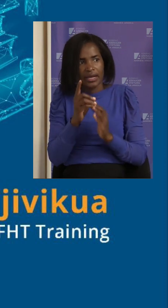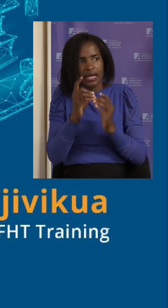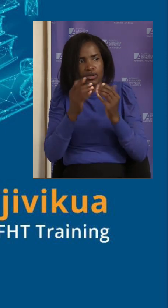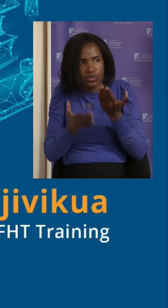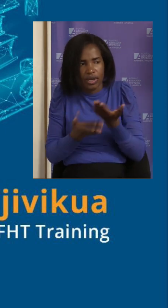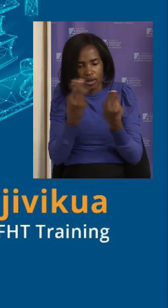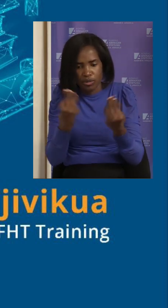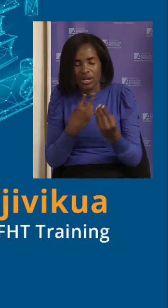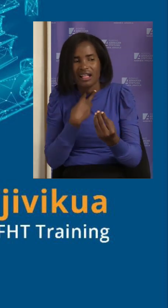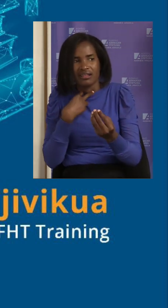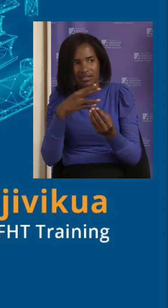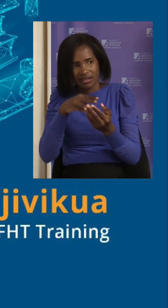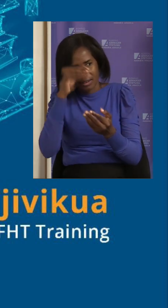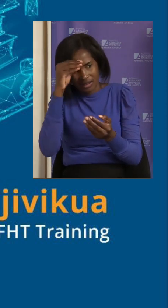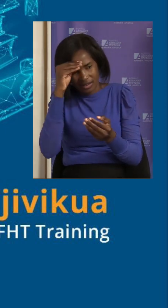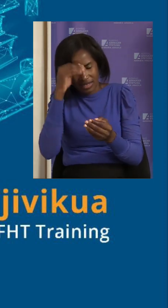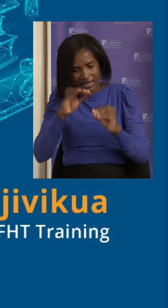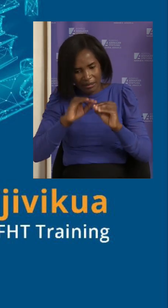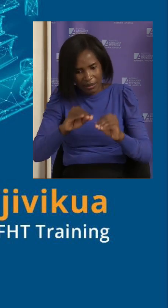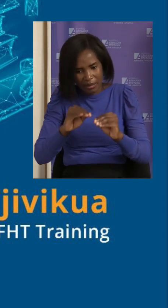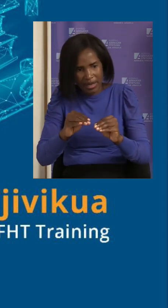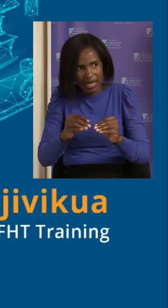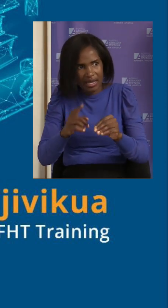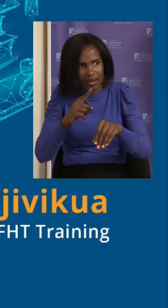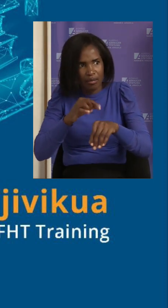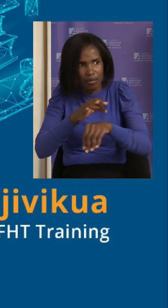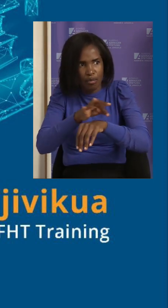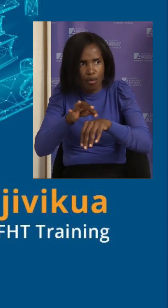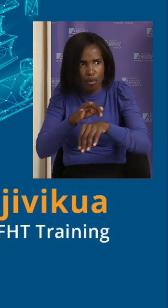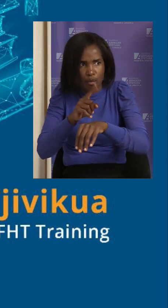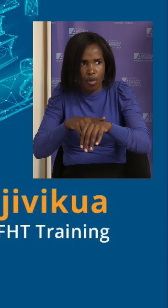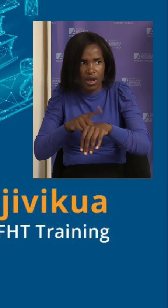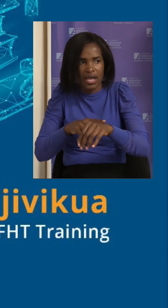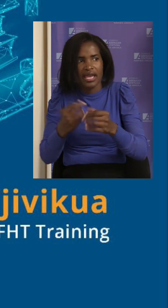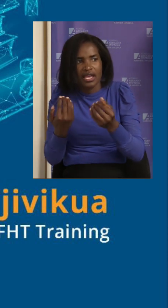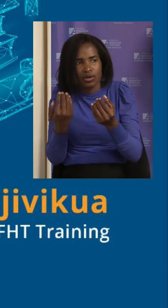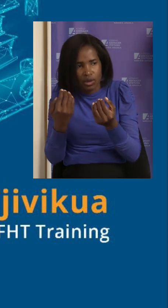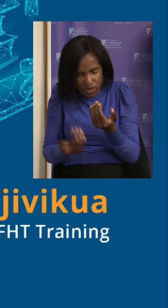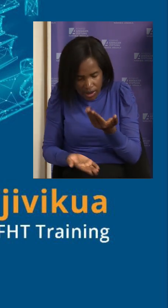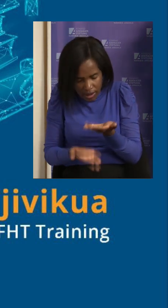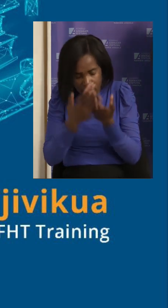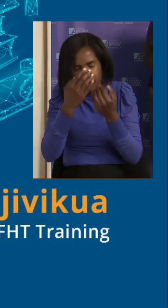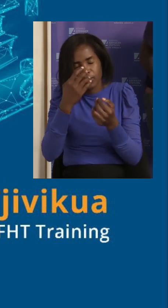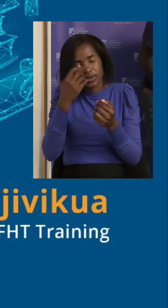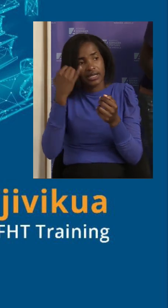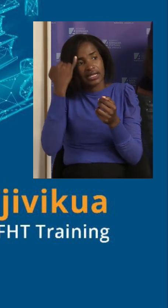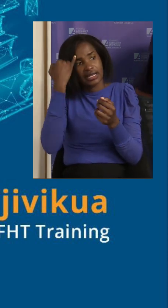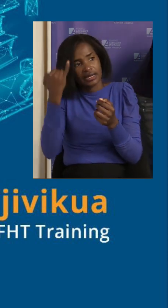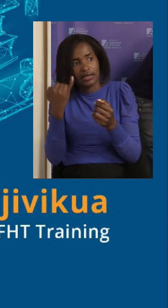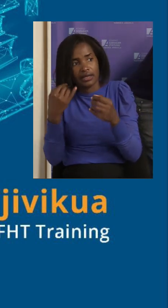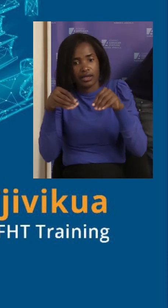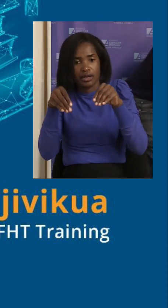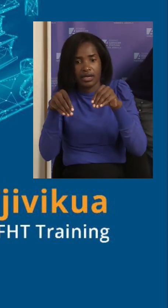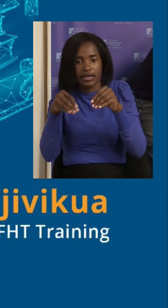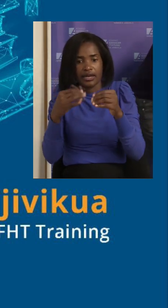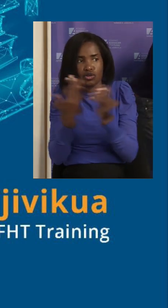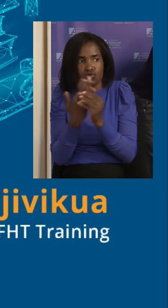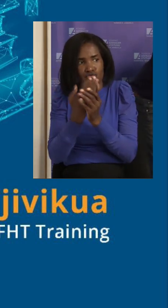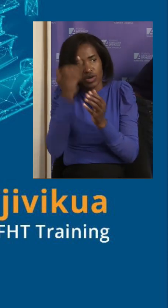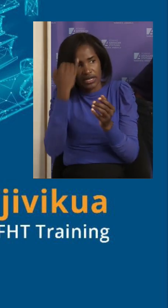education, tutorial, etc., while emphasizing critical thinking and creative thinking skills. Recommendation number 10,